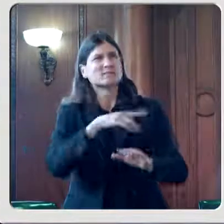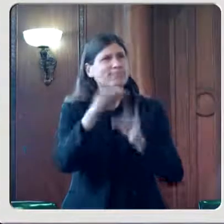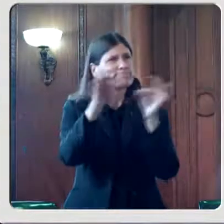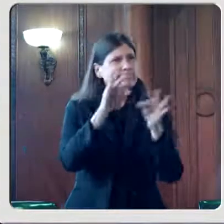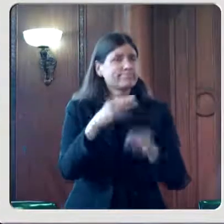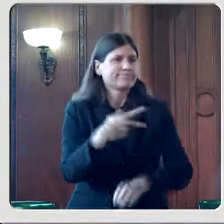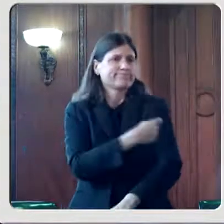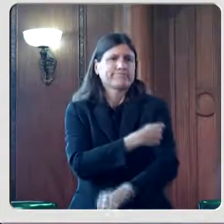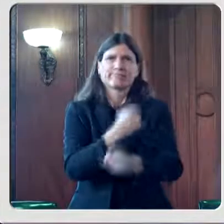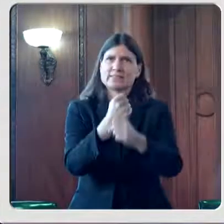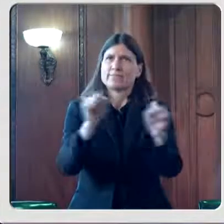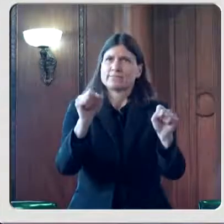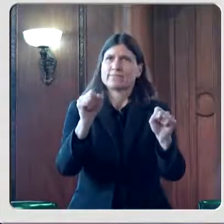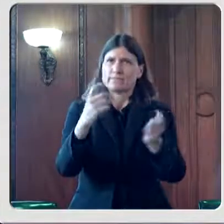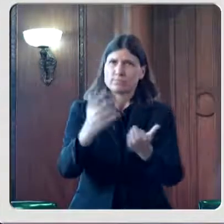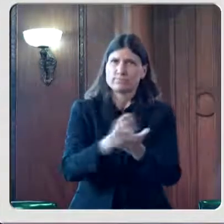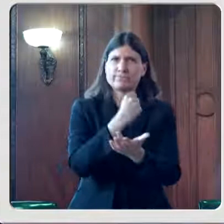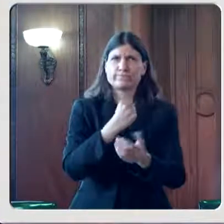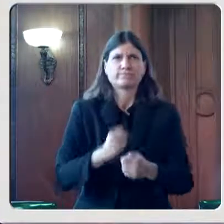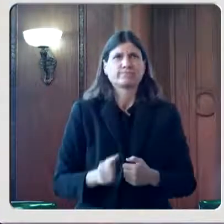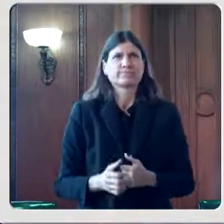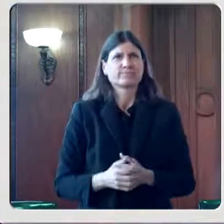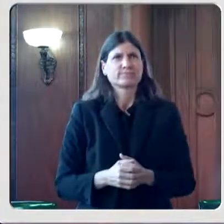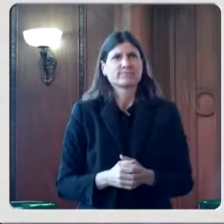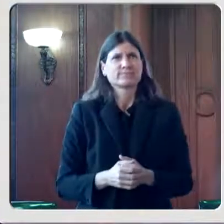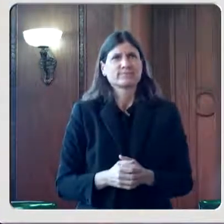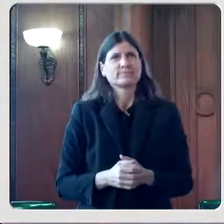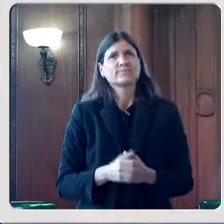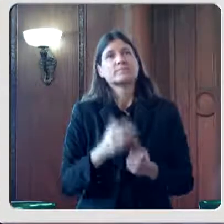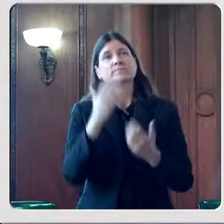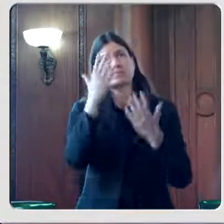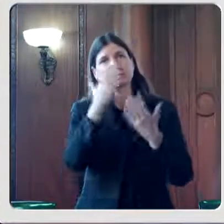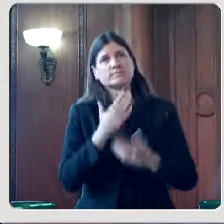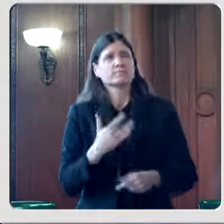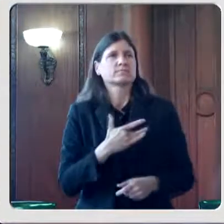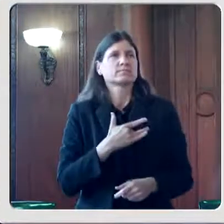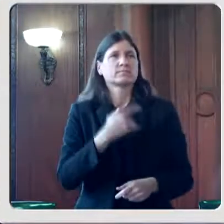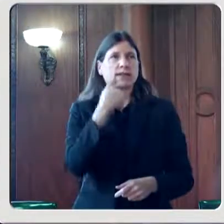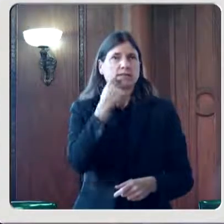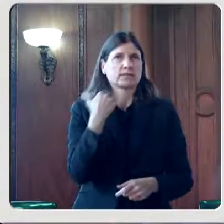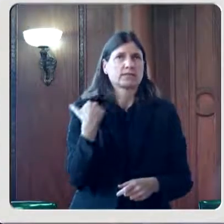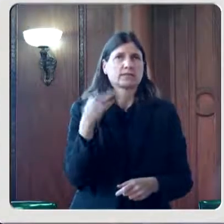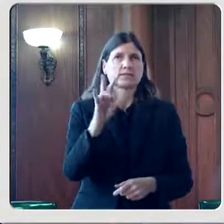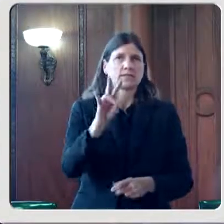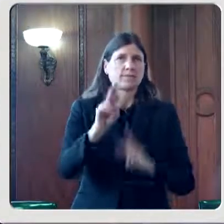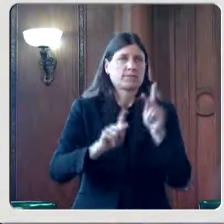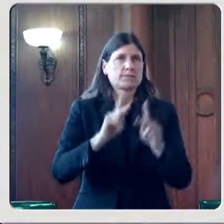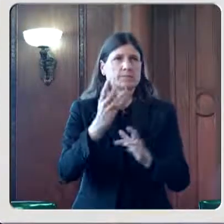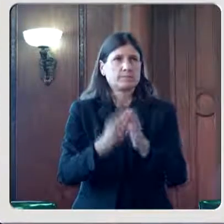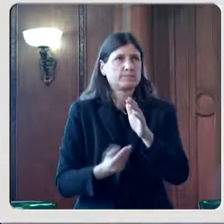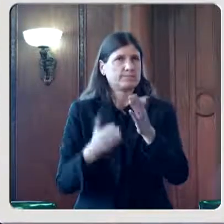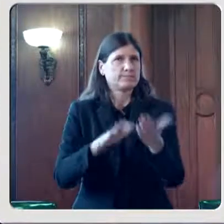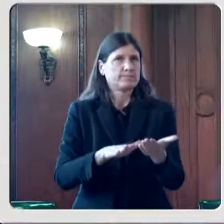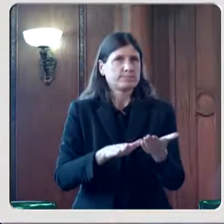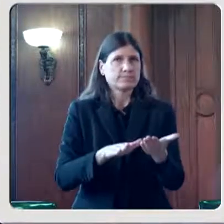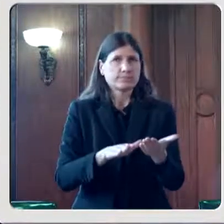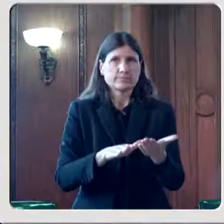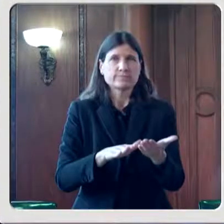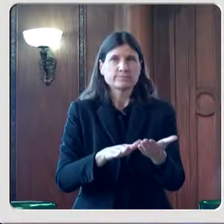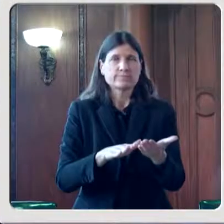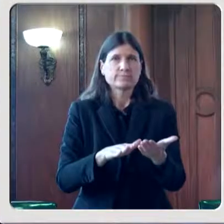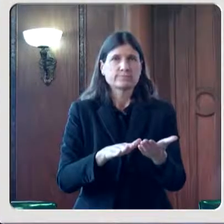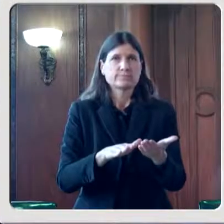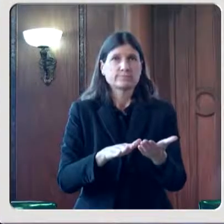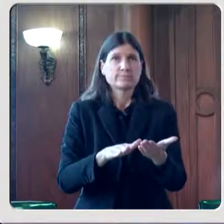Unfortunately, we had 7 new deaths. This dates back to January 30th.